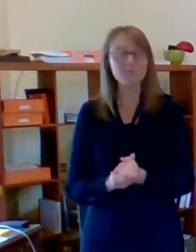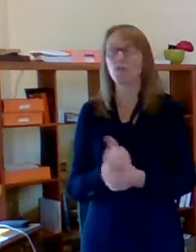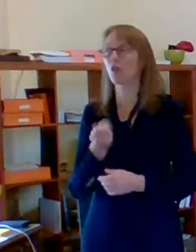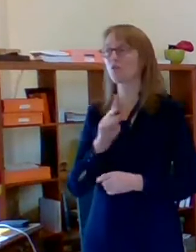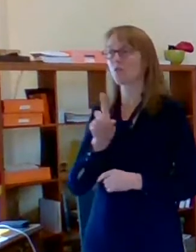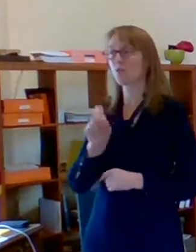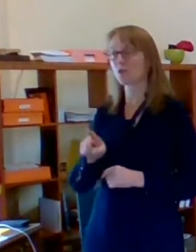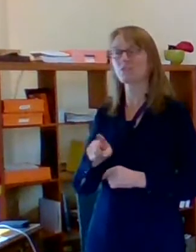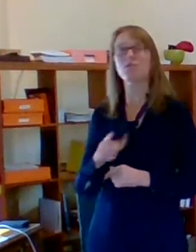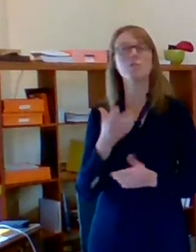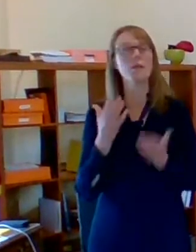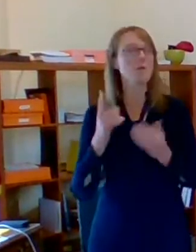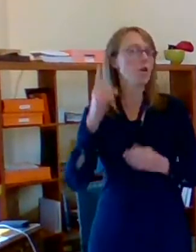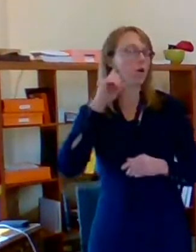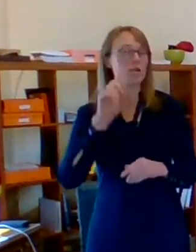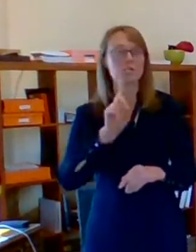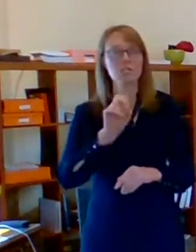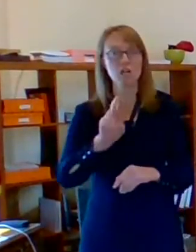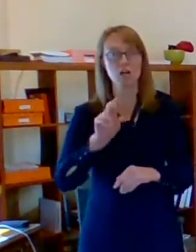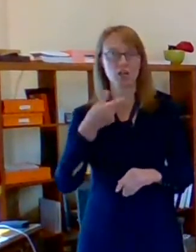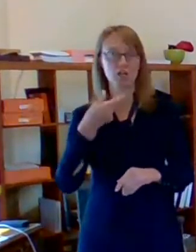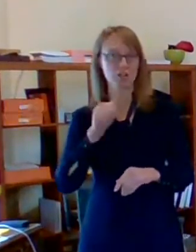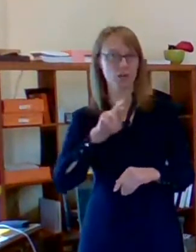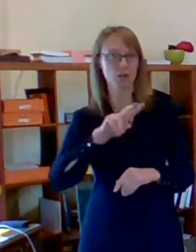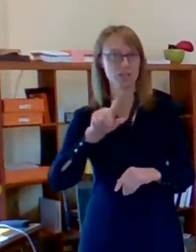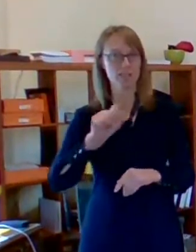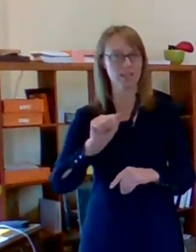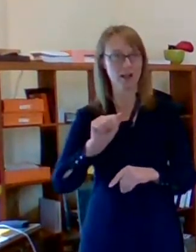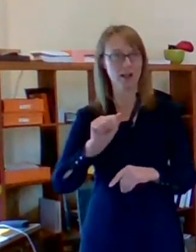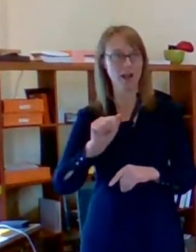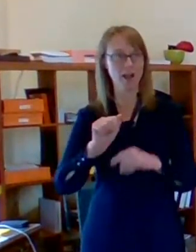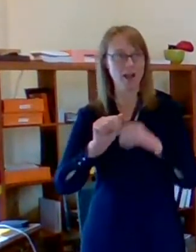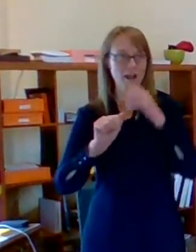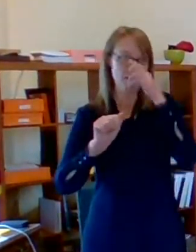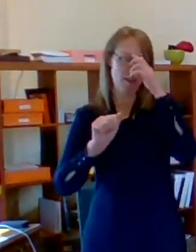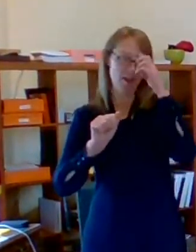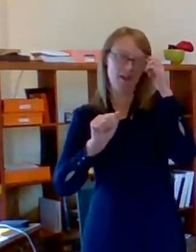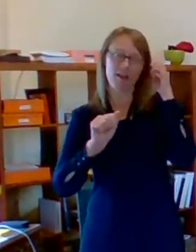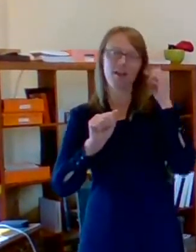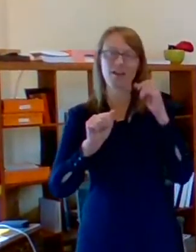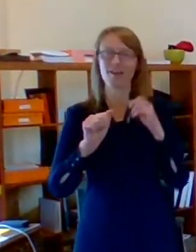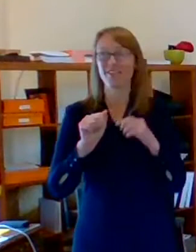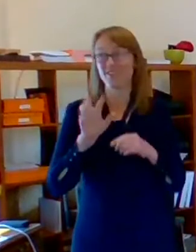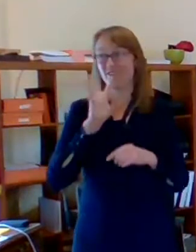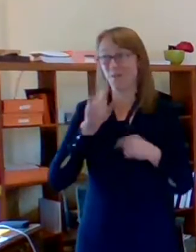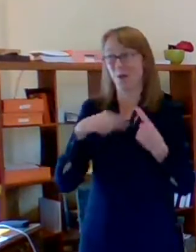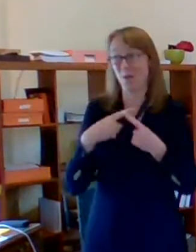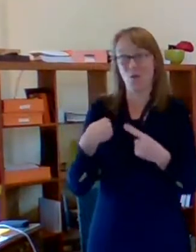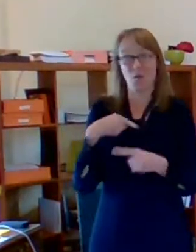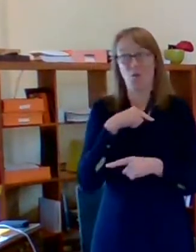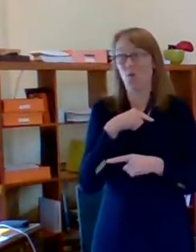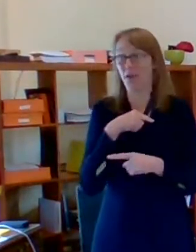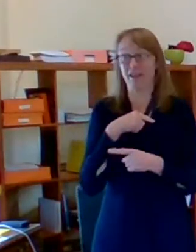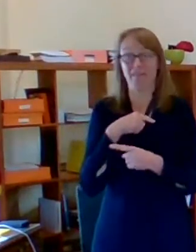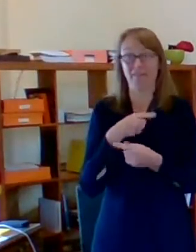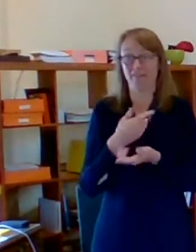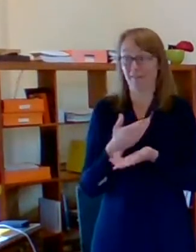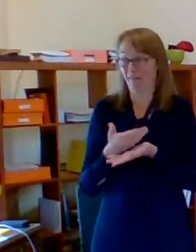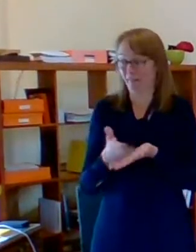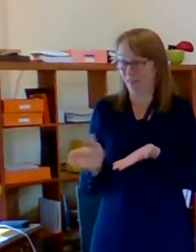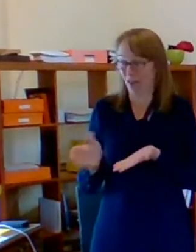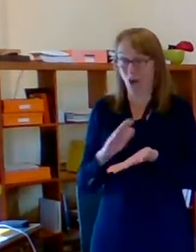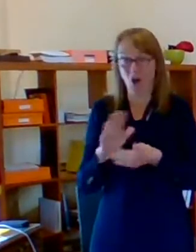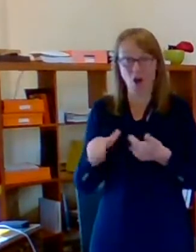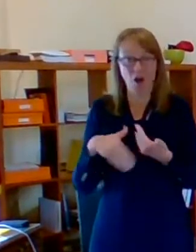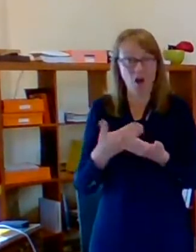that Dr. Garza with the task force talked about how we've erased all our progress from over the summer. Your thoughts on that,